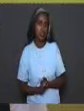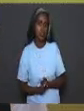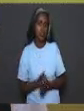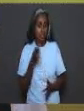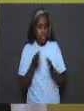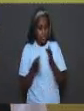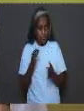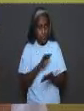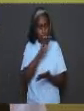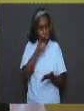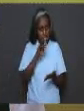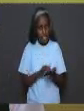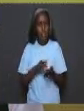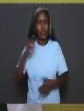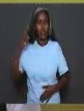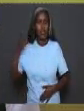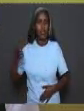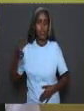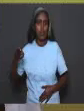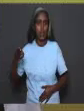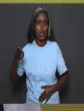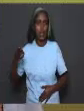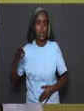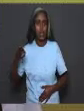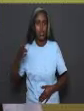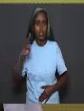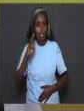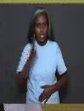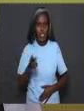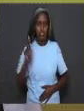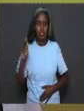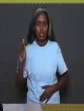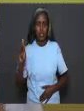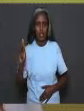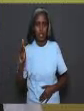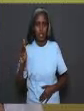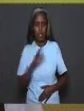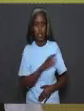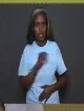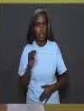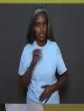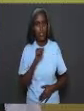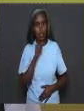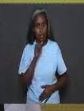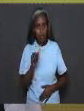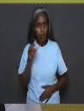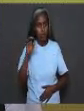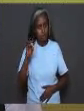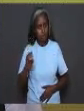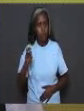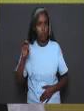the center of a hyperbola is at hk and not 0,